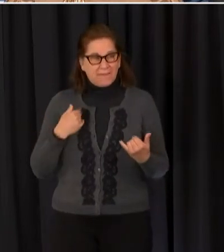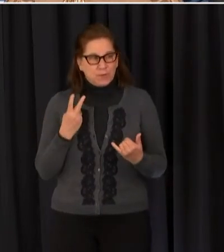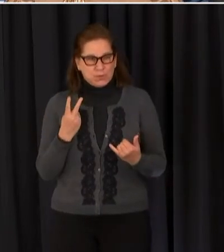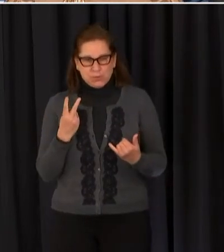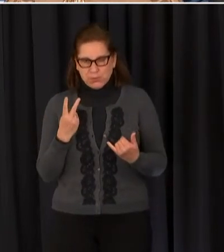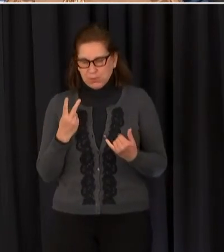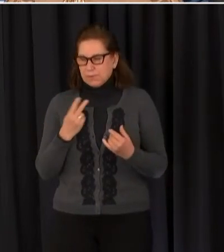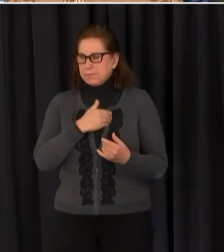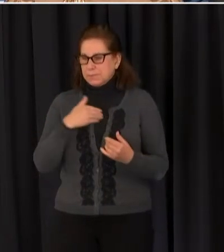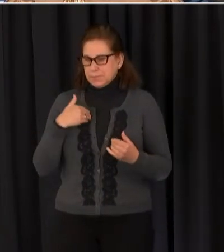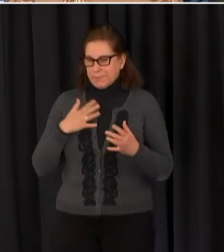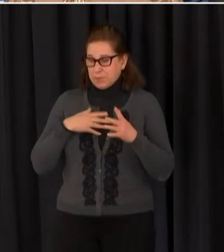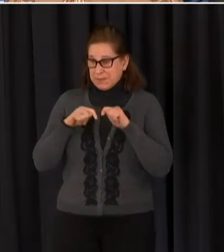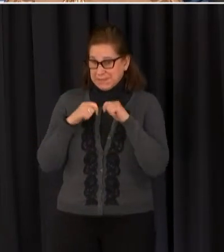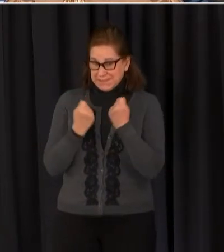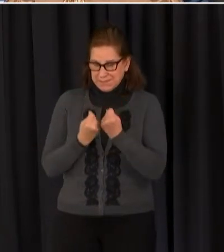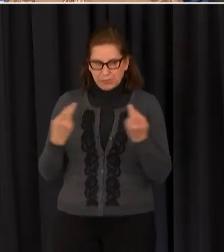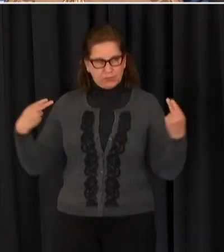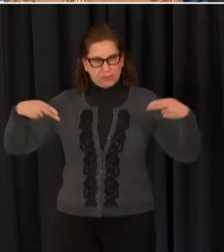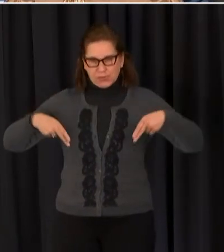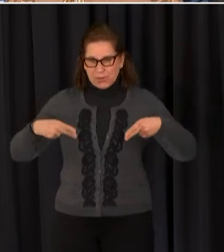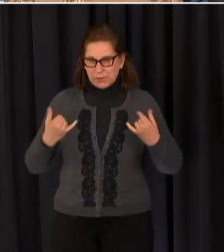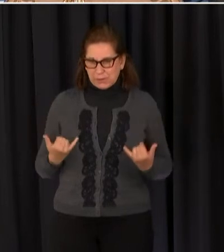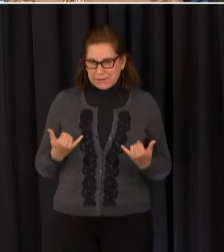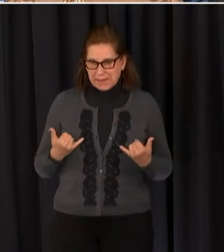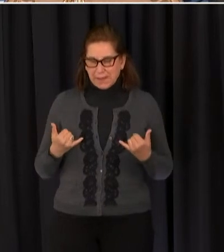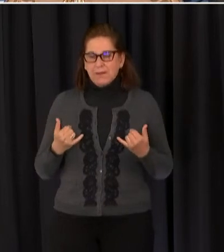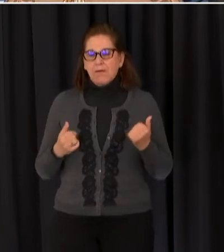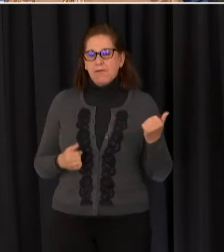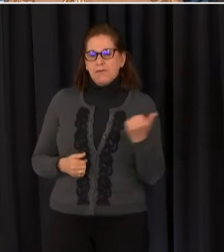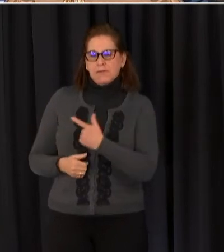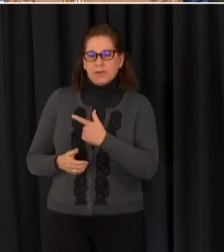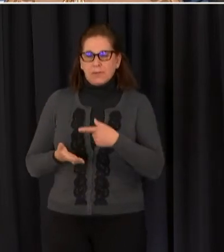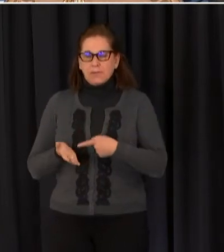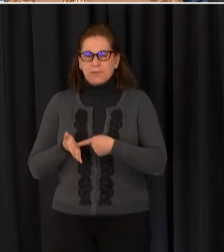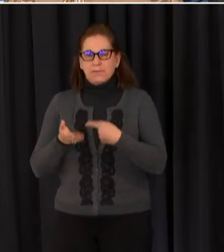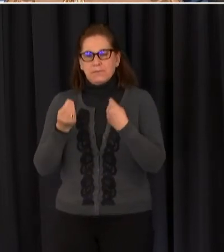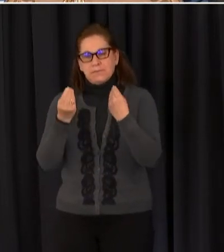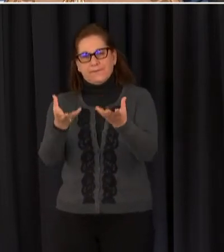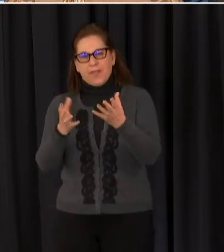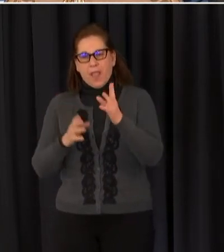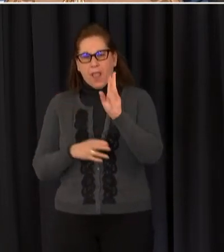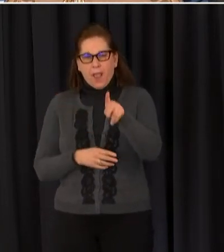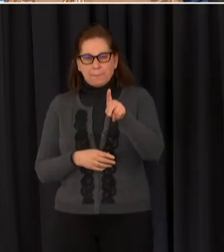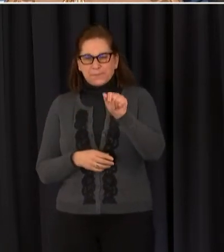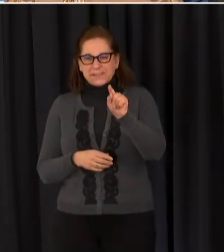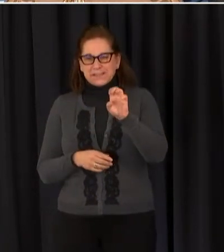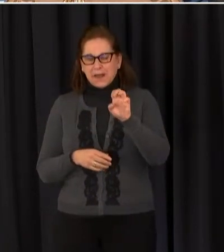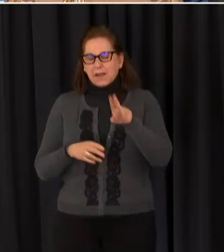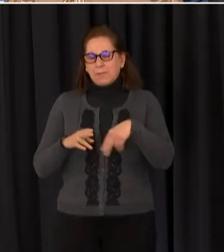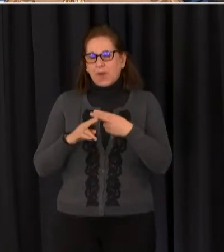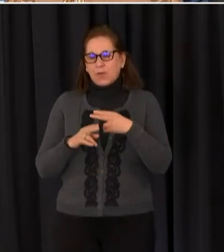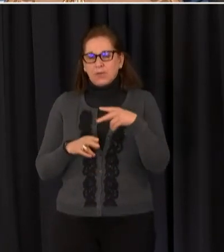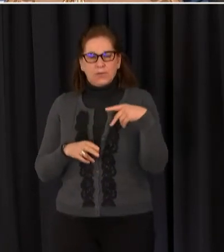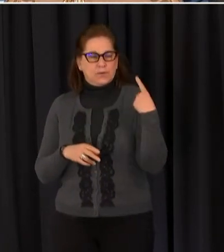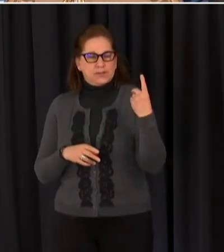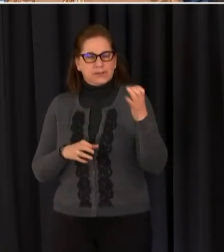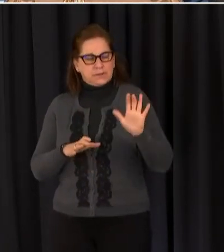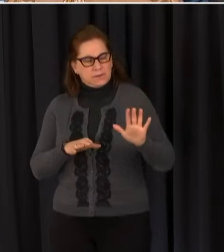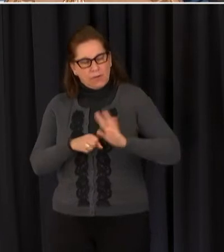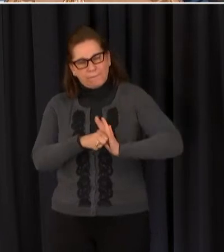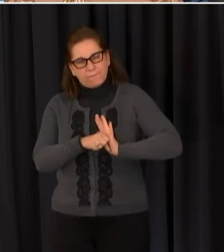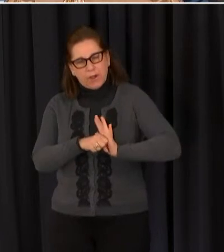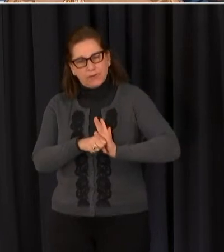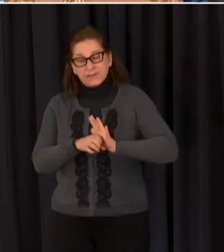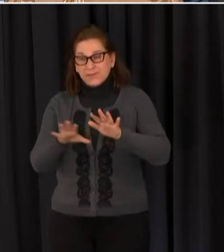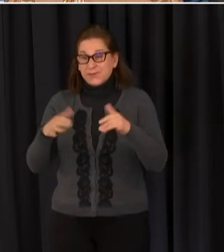an update on the district's response to COVID-19. Today's update will be slightly longer. We